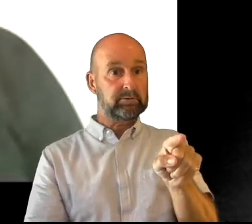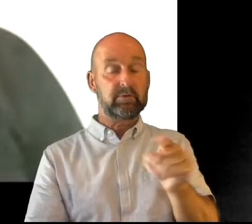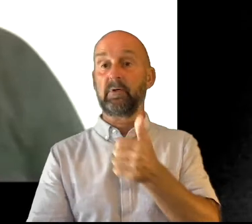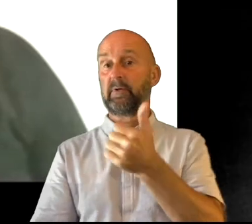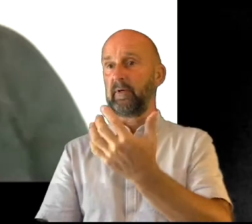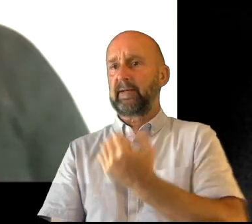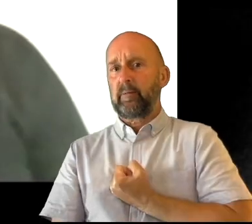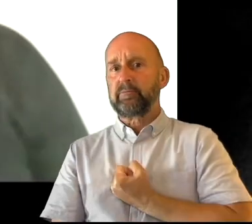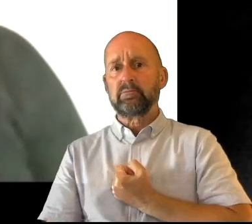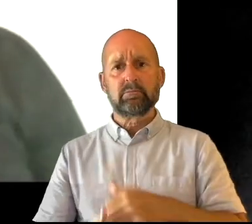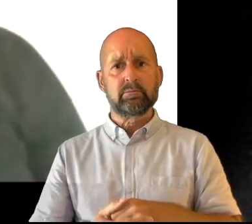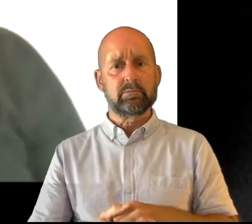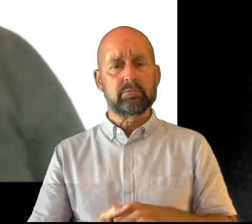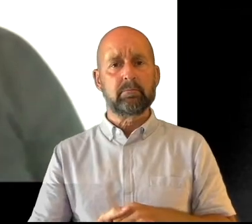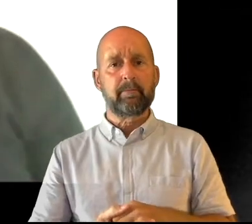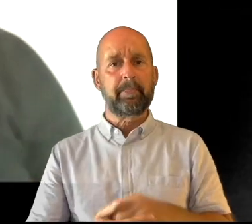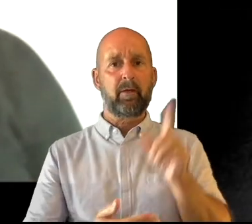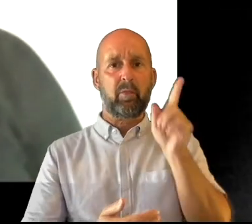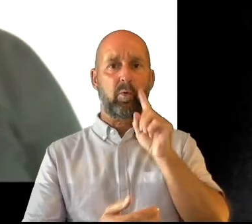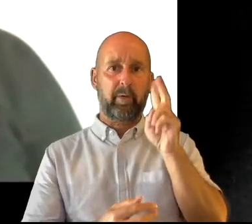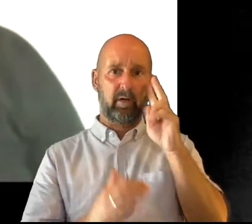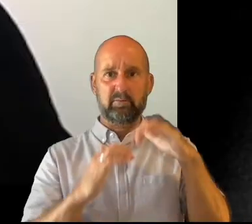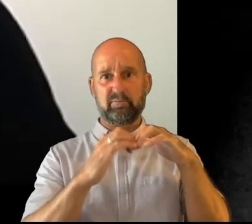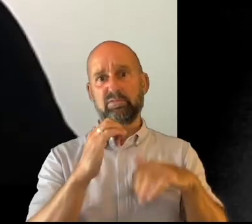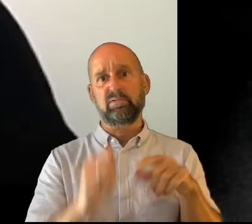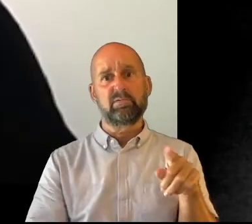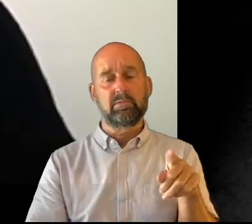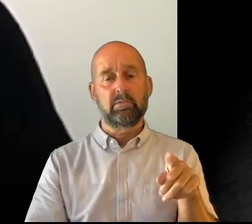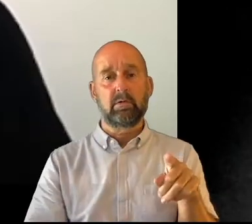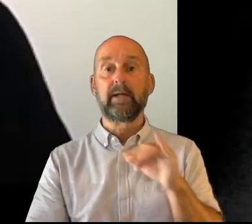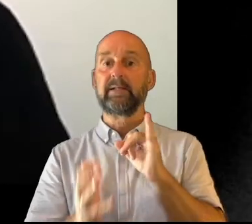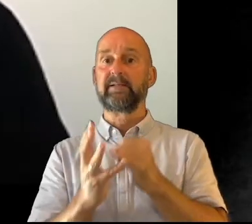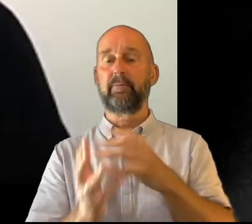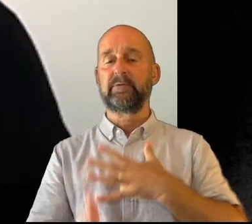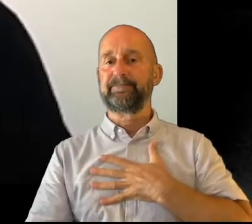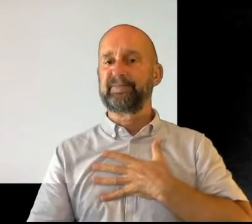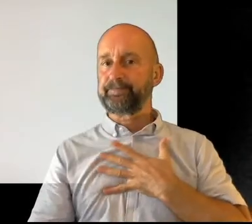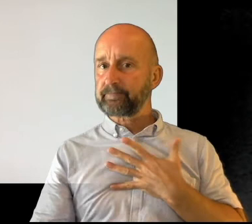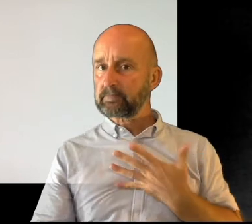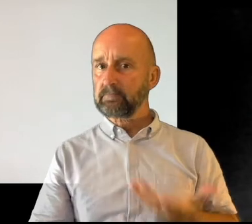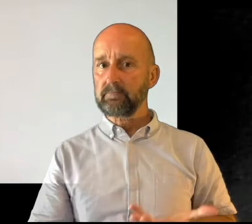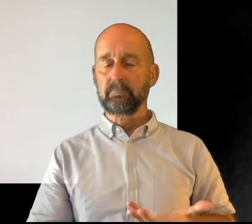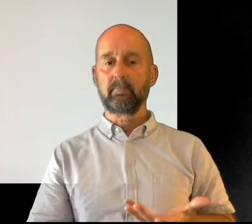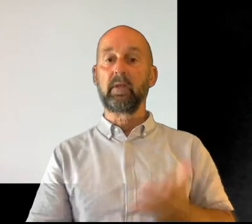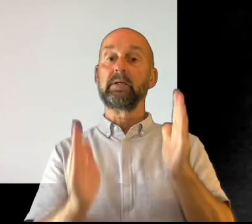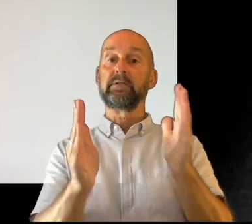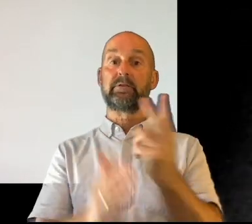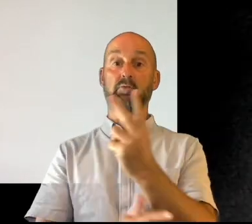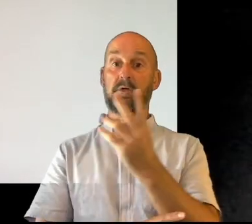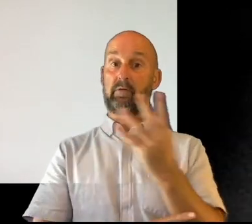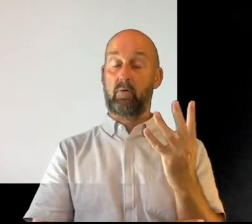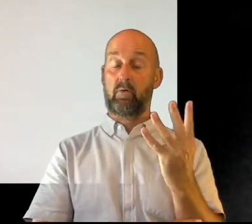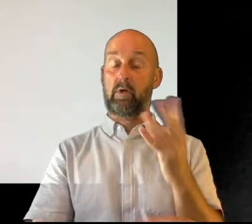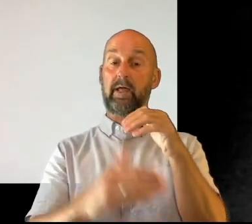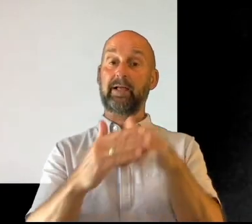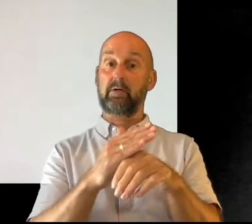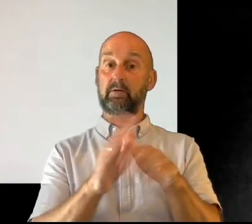it. The woman looks broken. Samrah is disgusted. Scene 24.